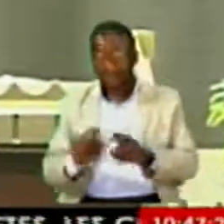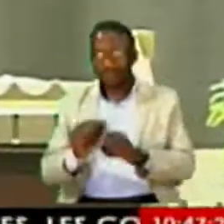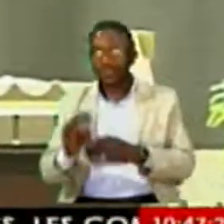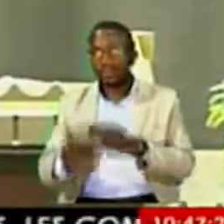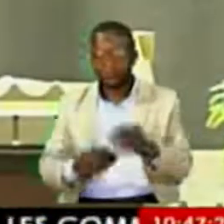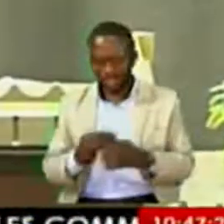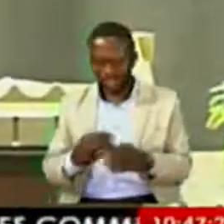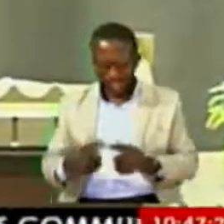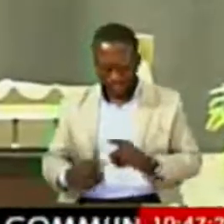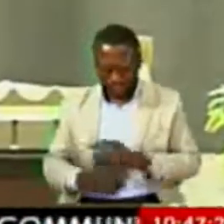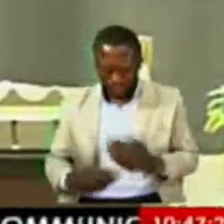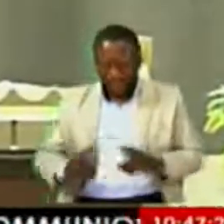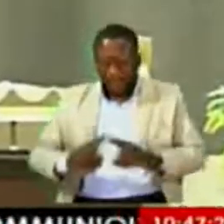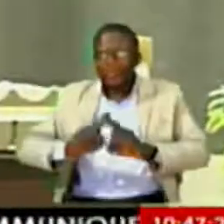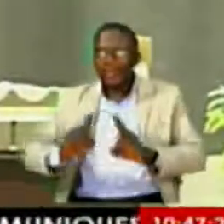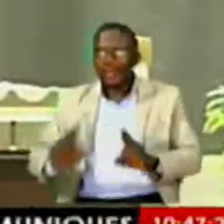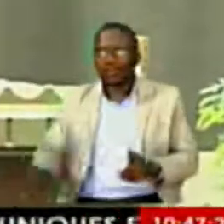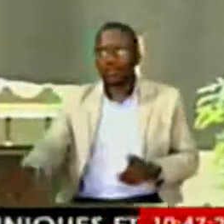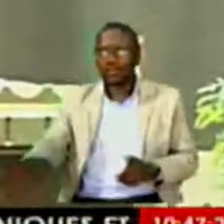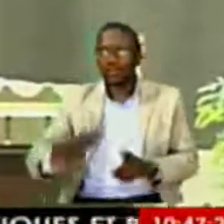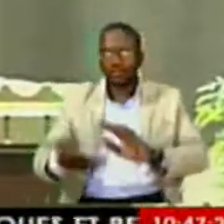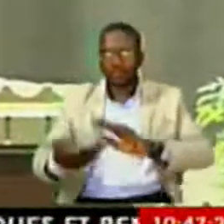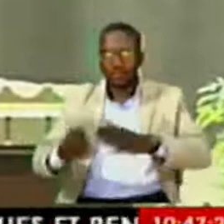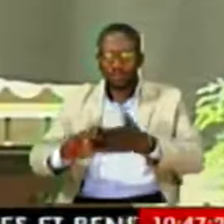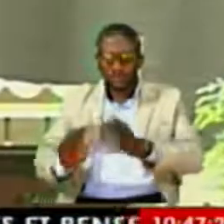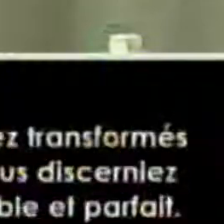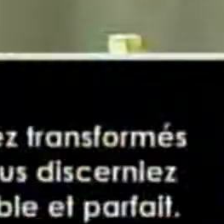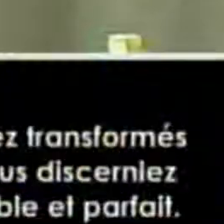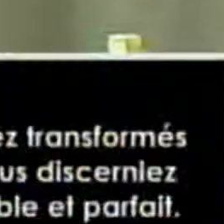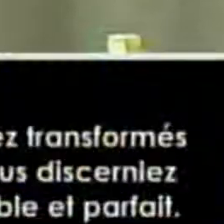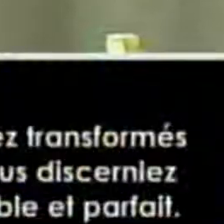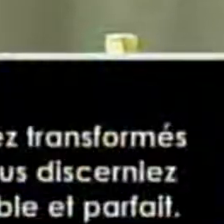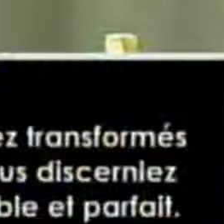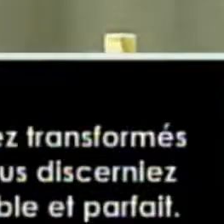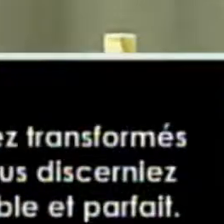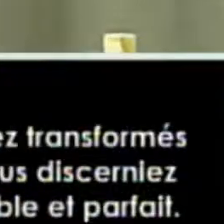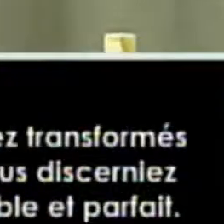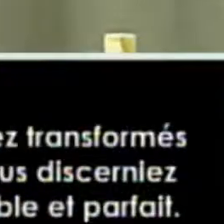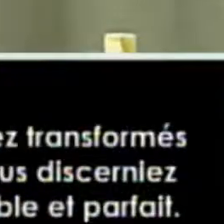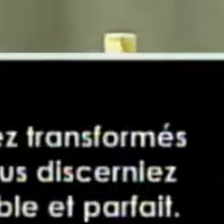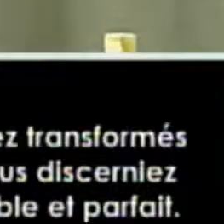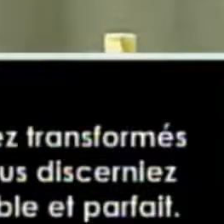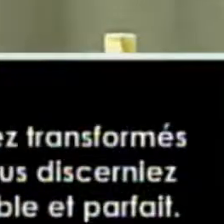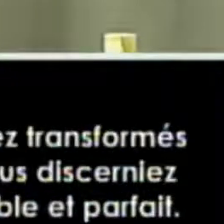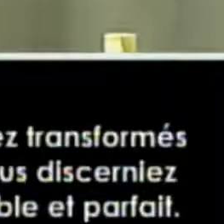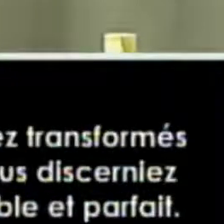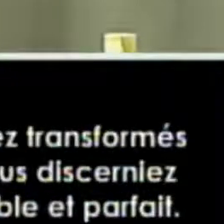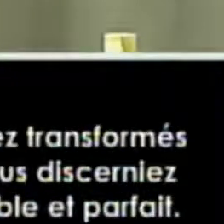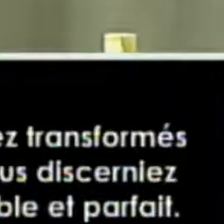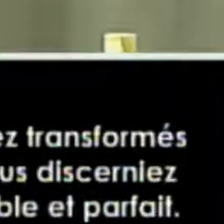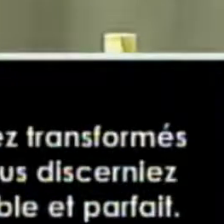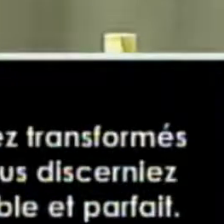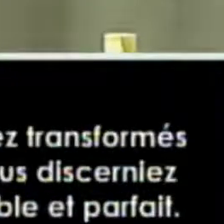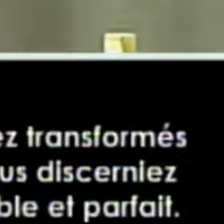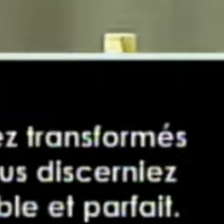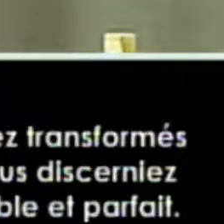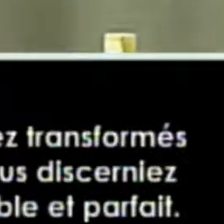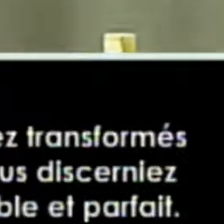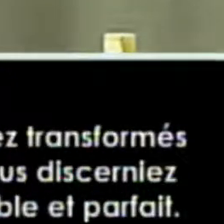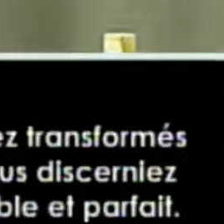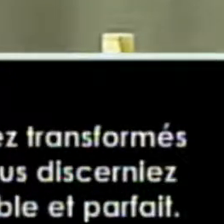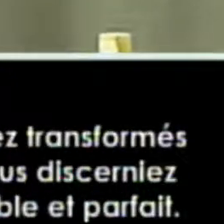to this world. But be transformed par le renouvellement de votre intelligence. By the renewing of your